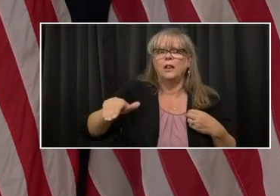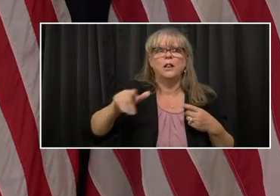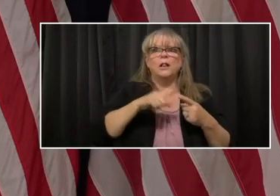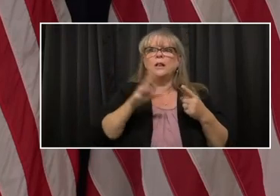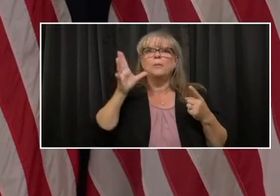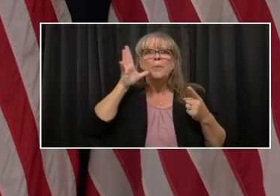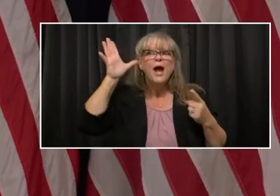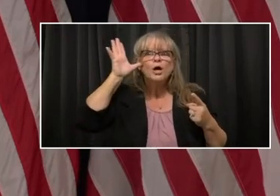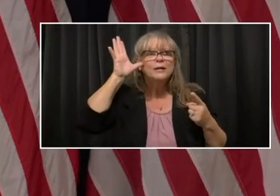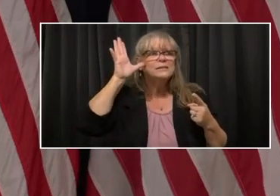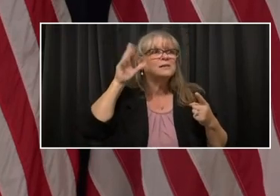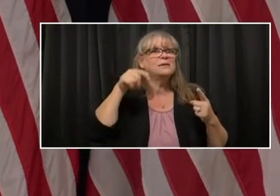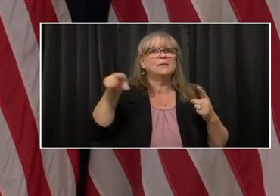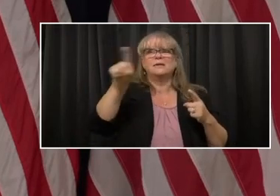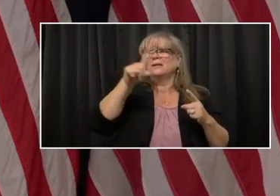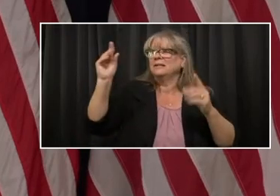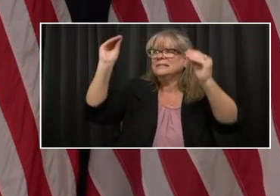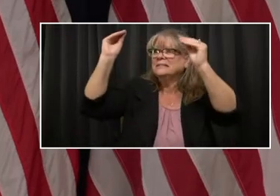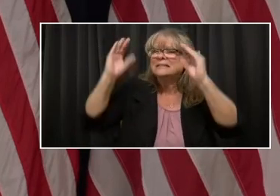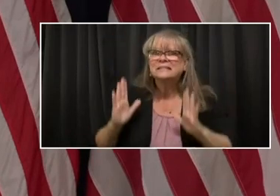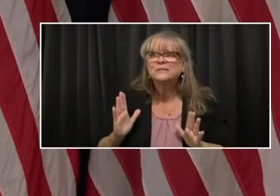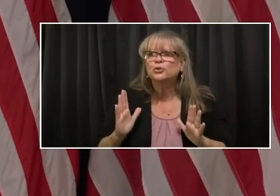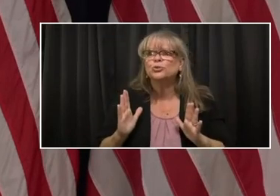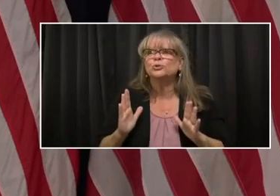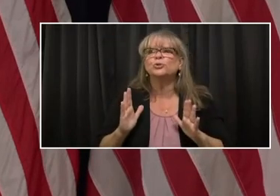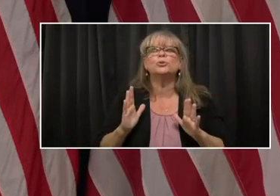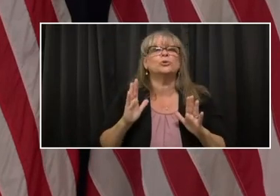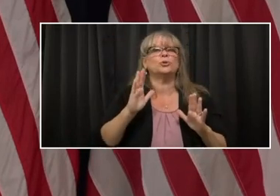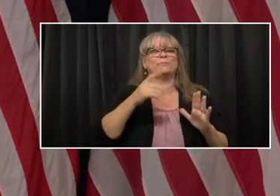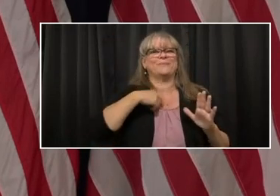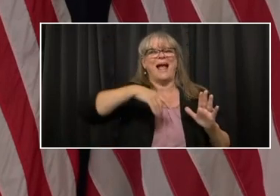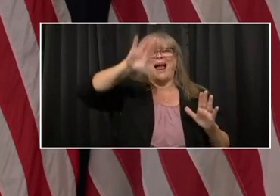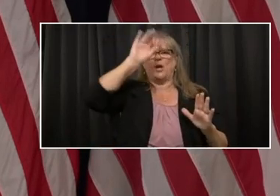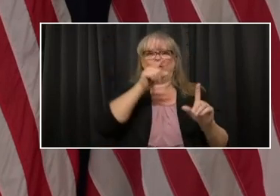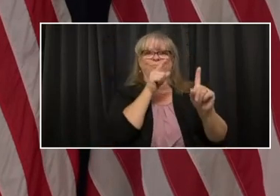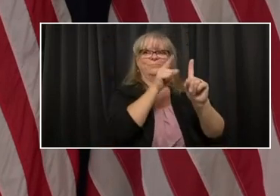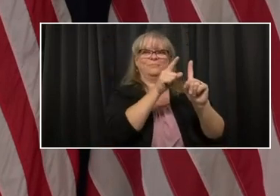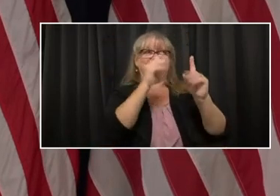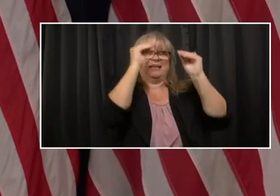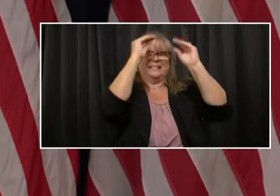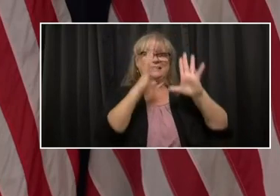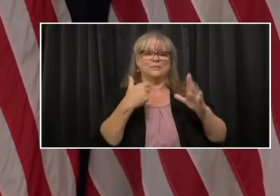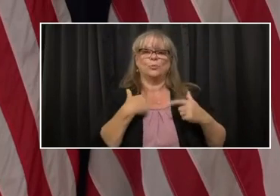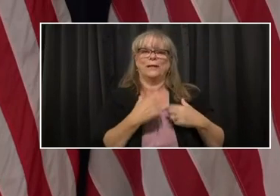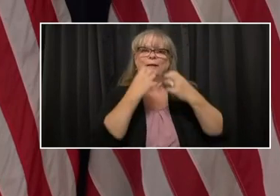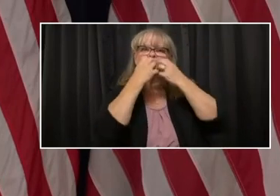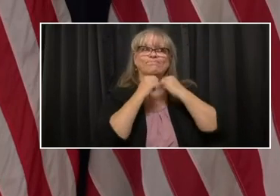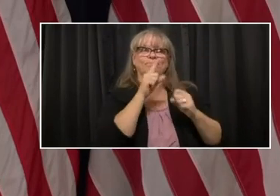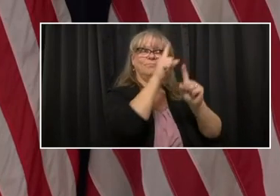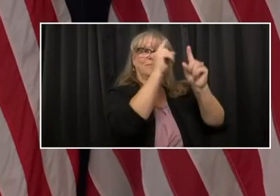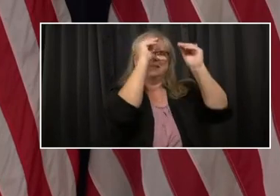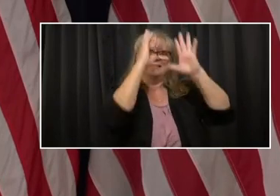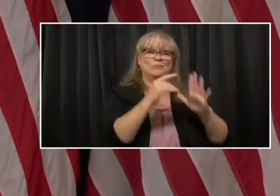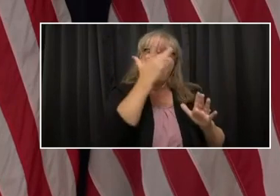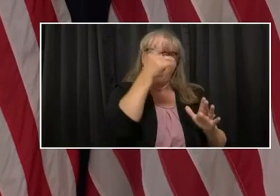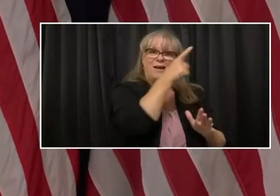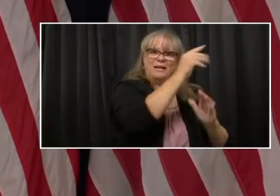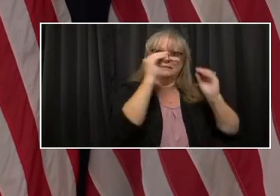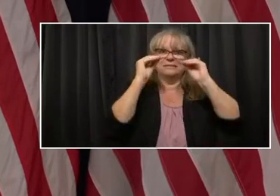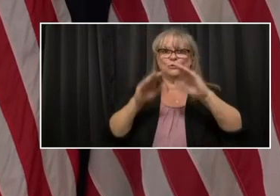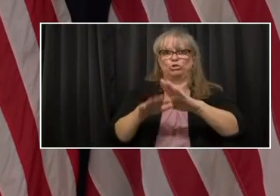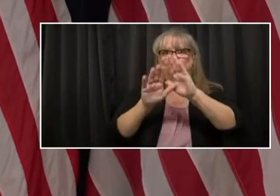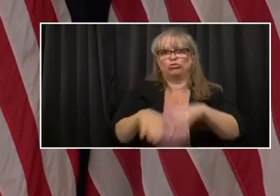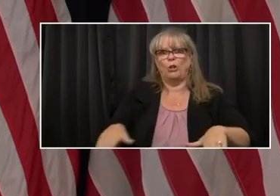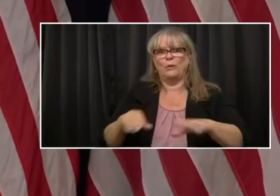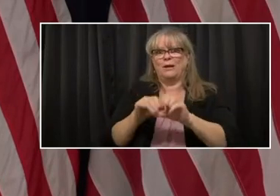Teachers care deeply about the kids in their class and those relationships. And teachers know and parents know that education